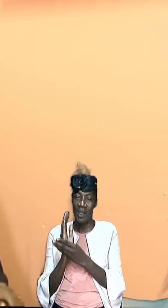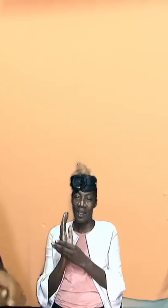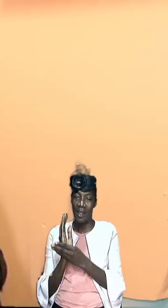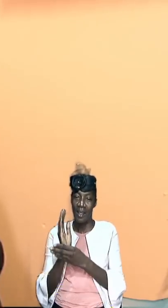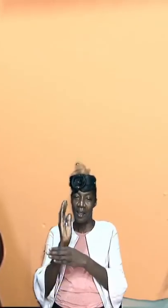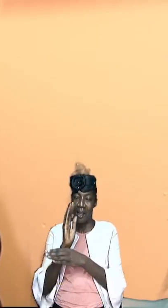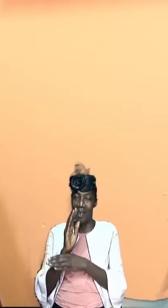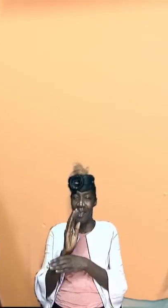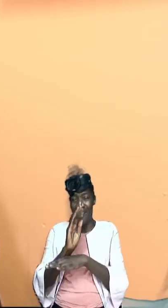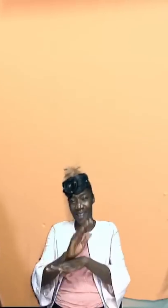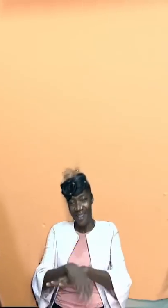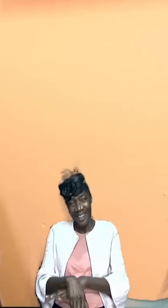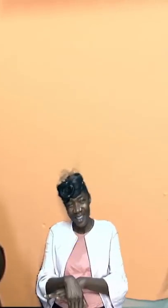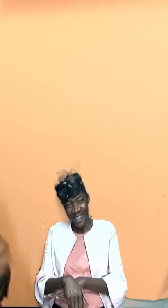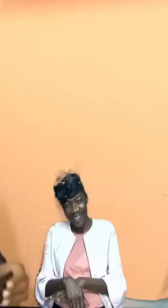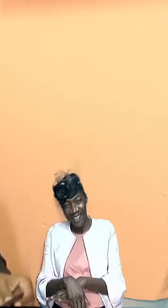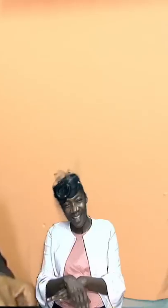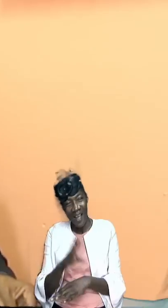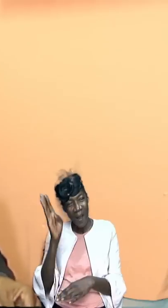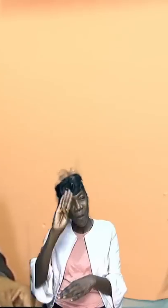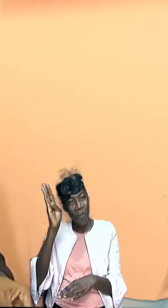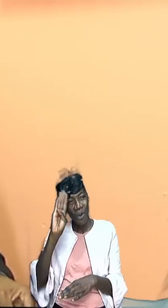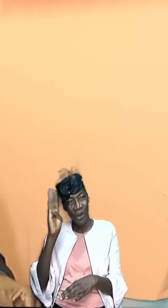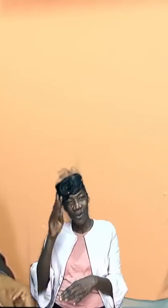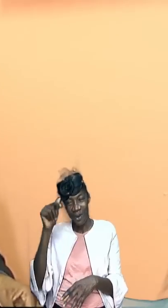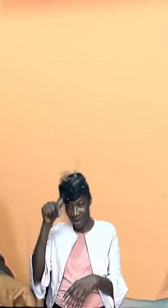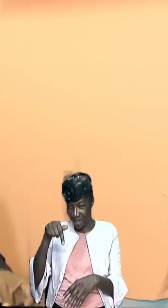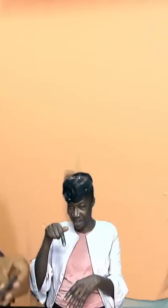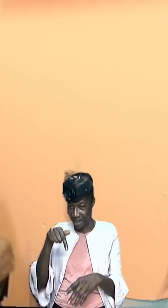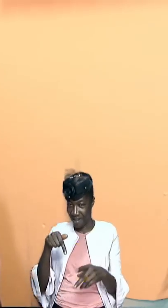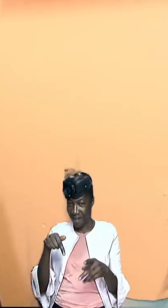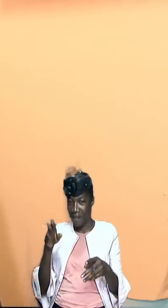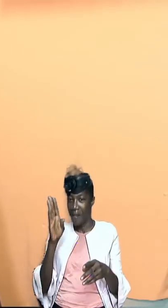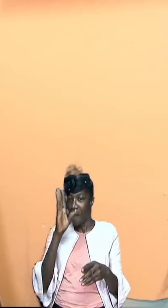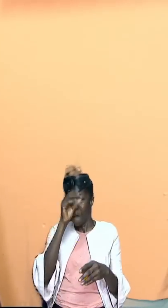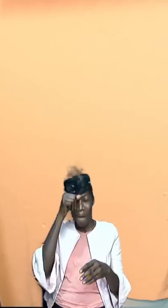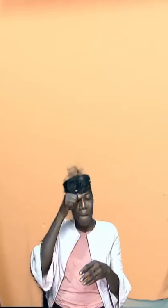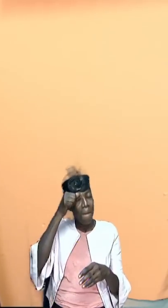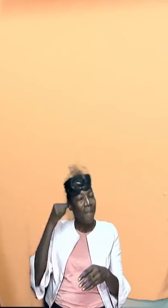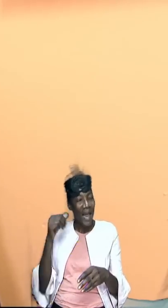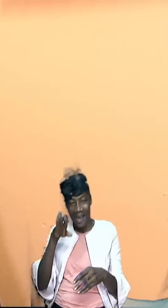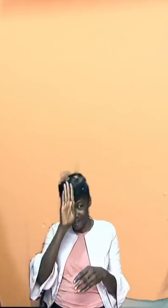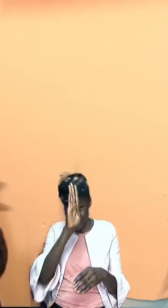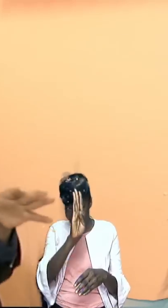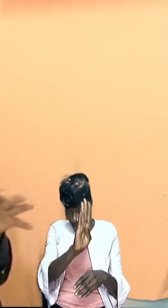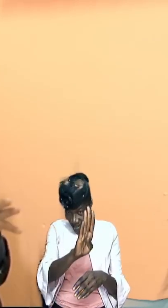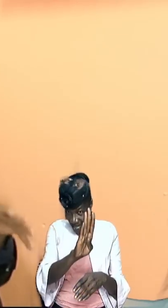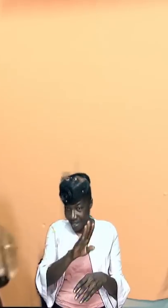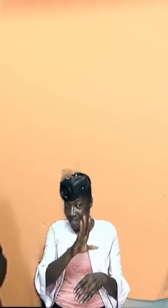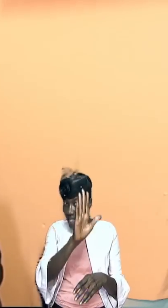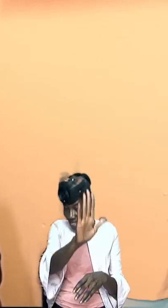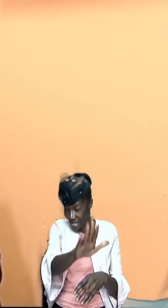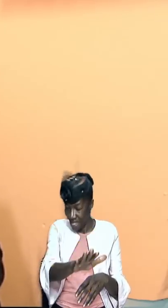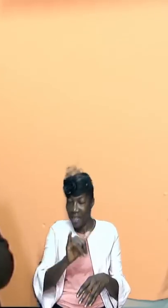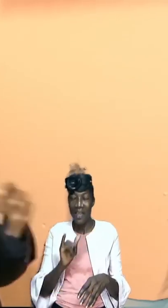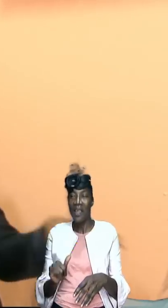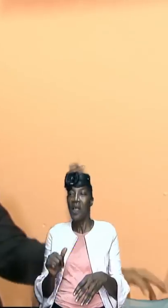black. This is black. This is white. But we are all shades of